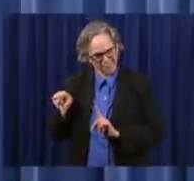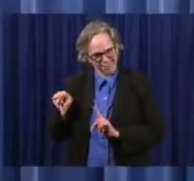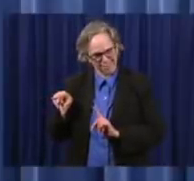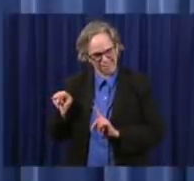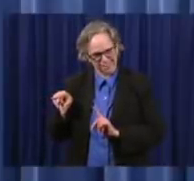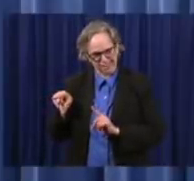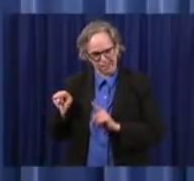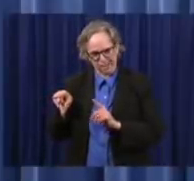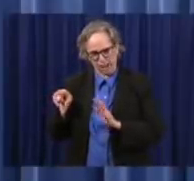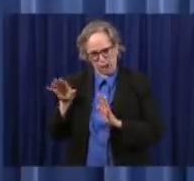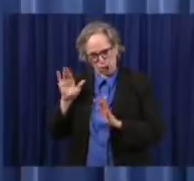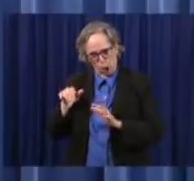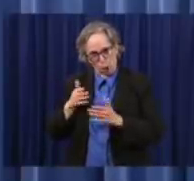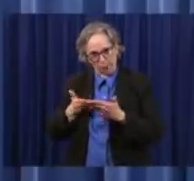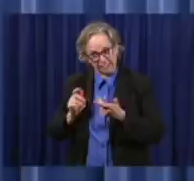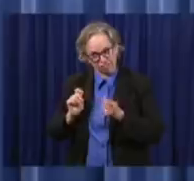change.